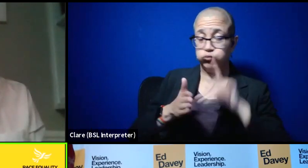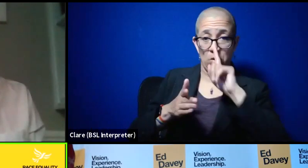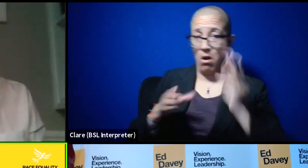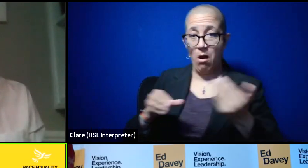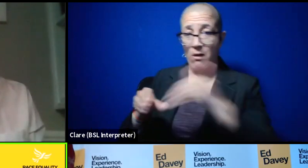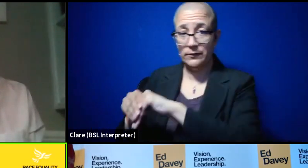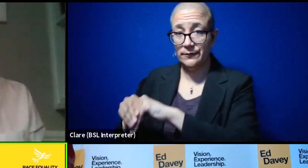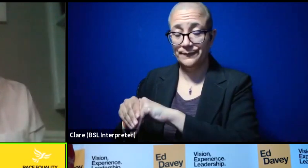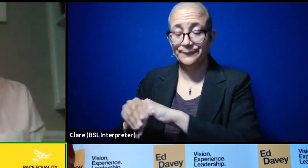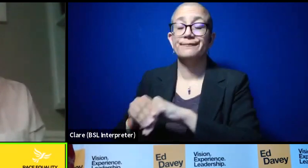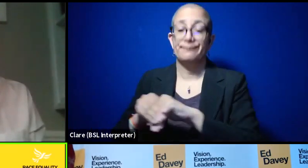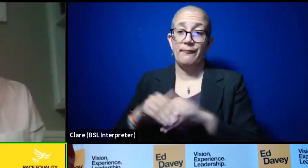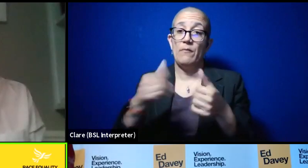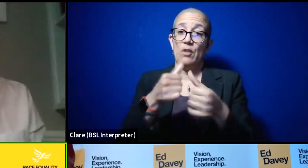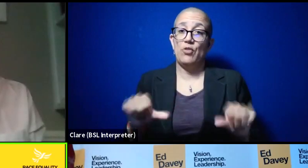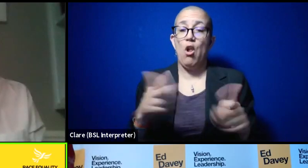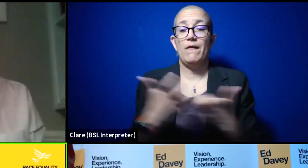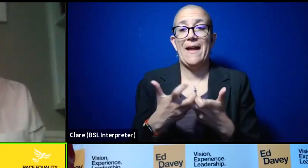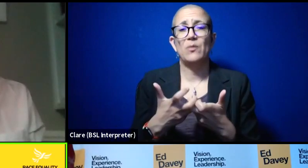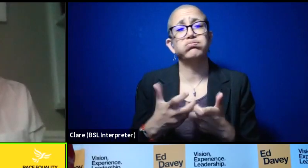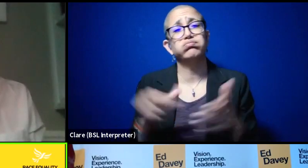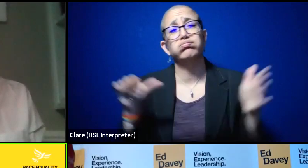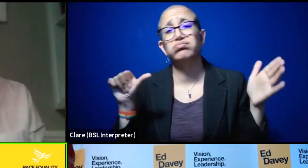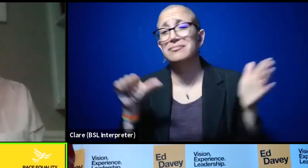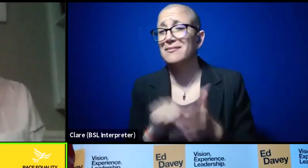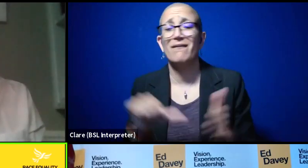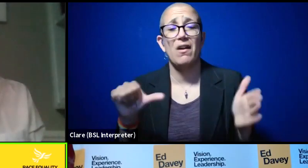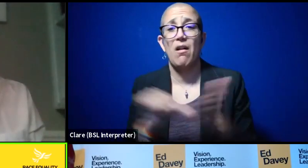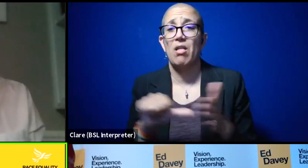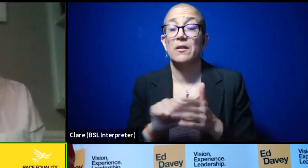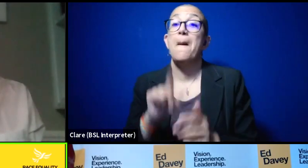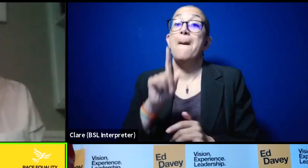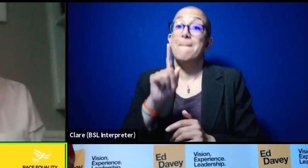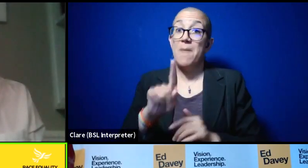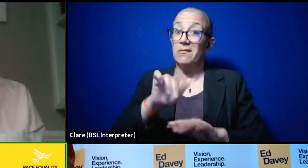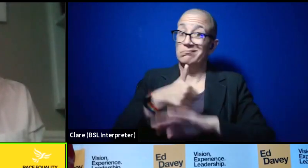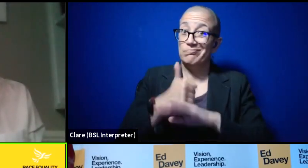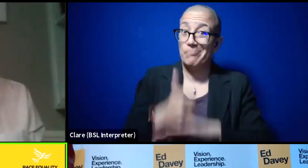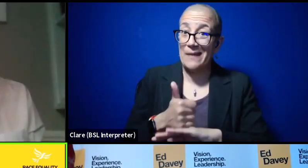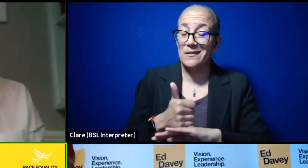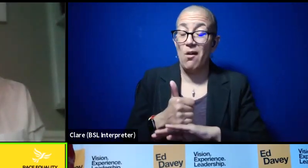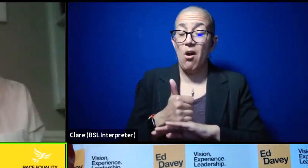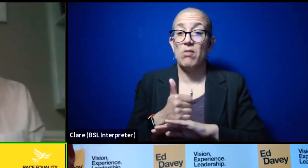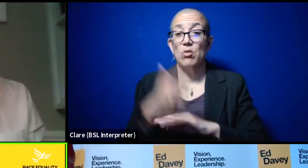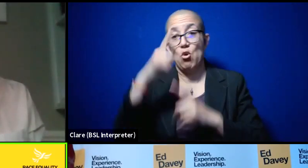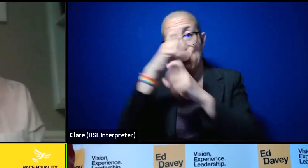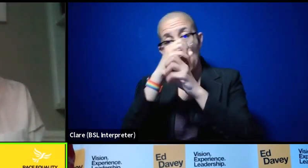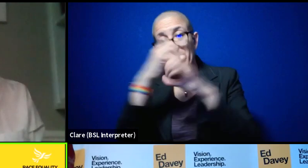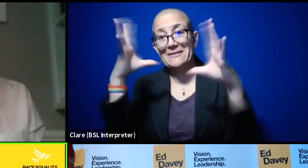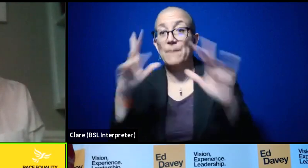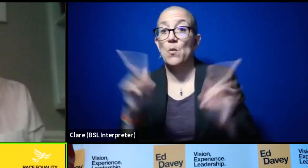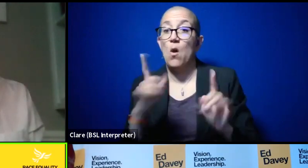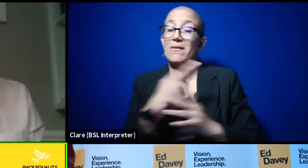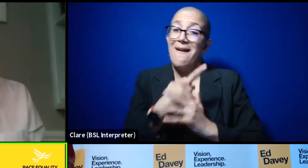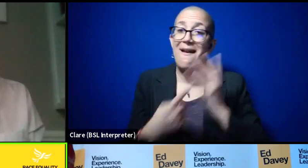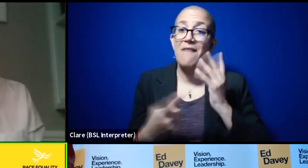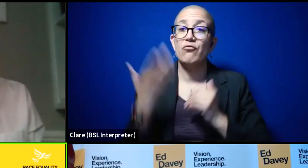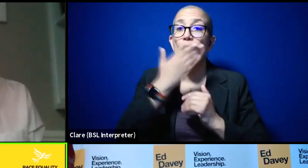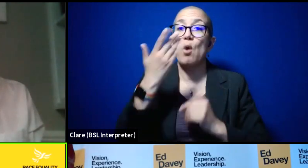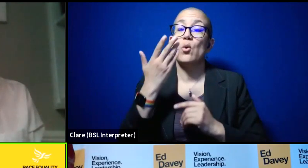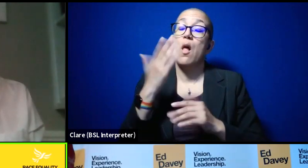this actually is very, very difficult, but it's predicated on the concept that every local school should be an amazing